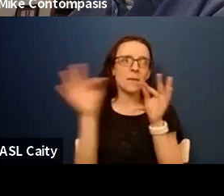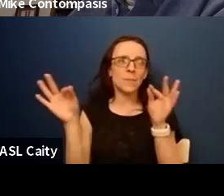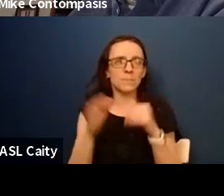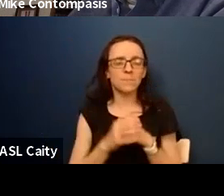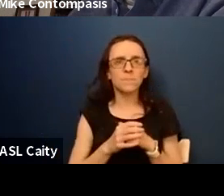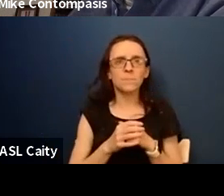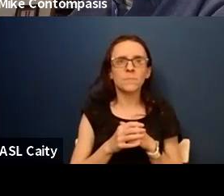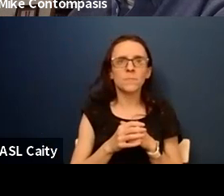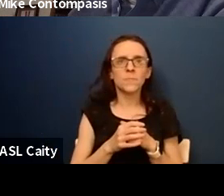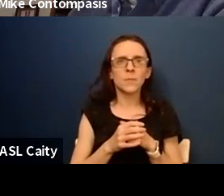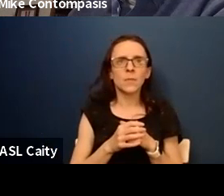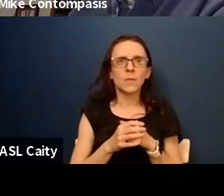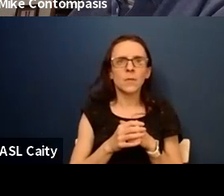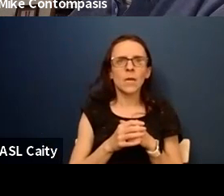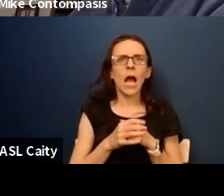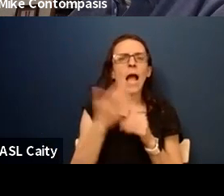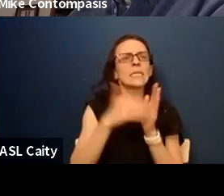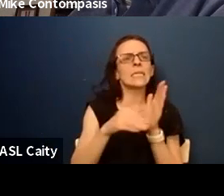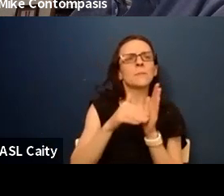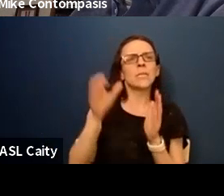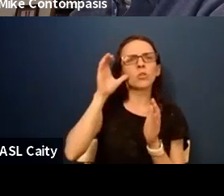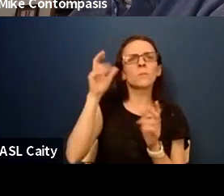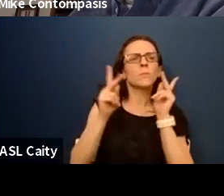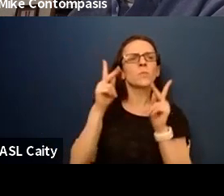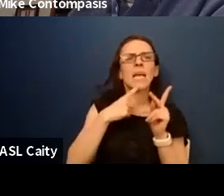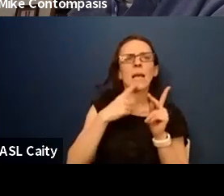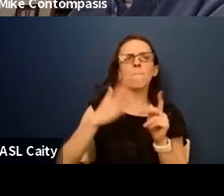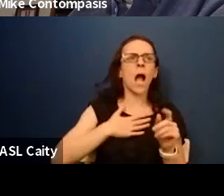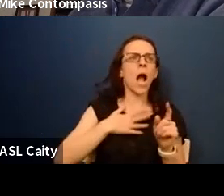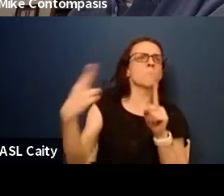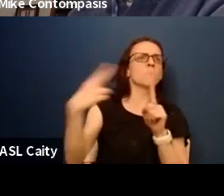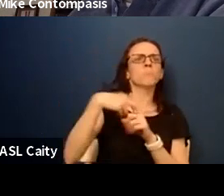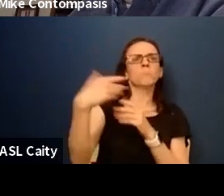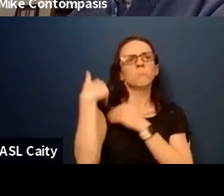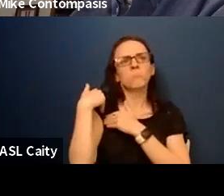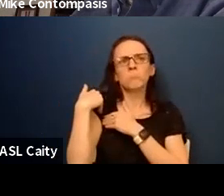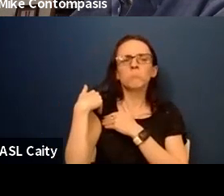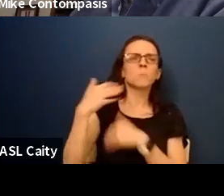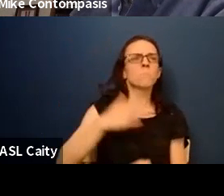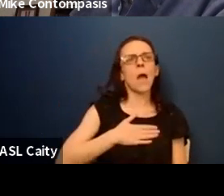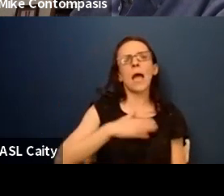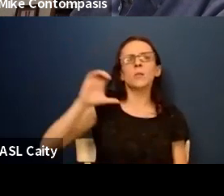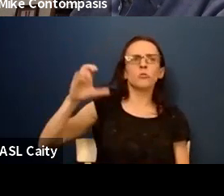the charge. I'm not underestimating the importance of